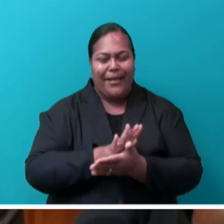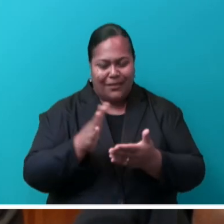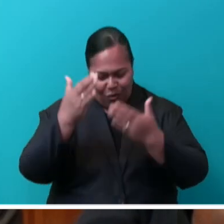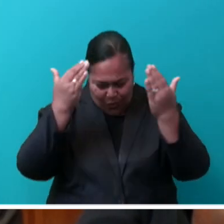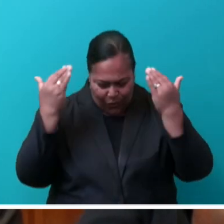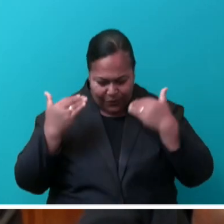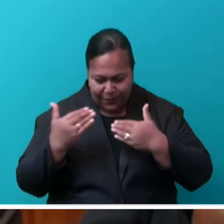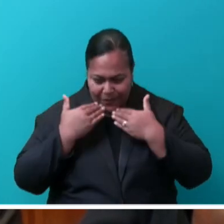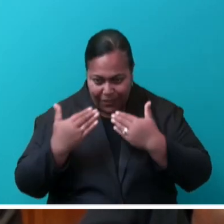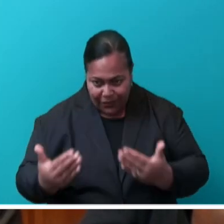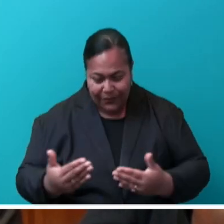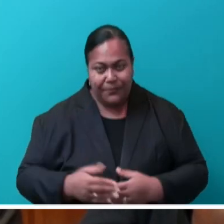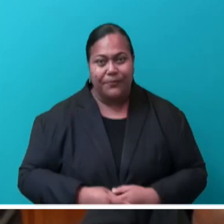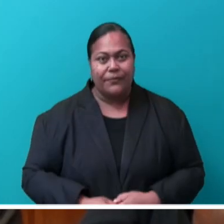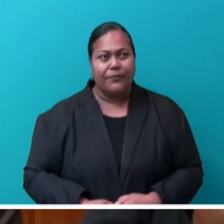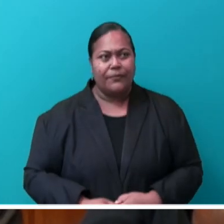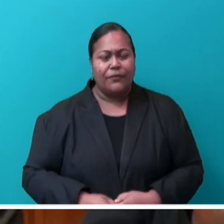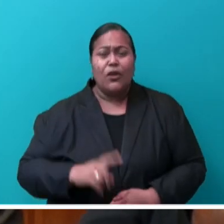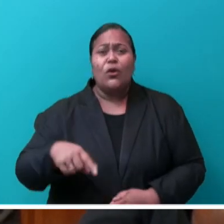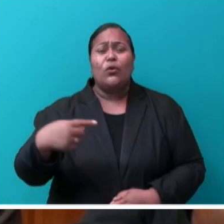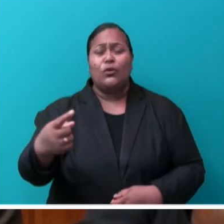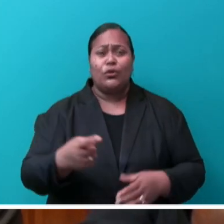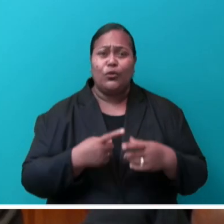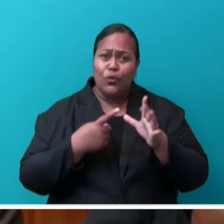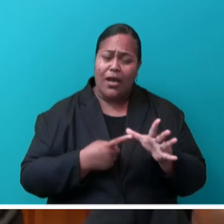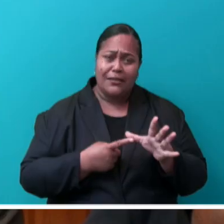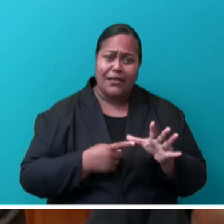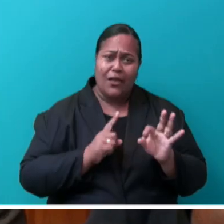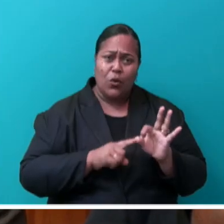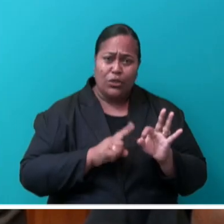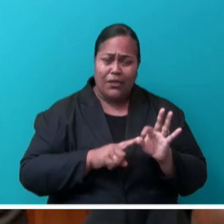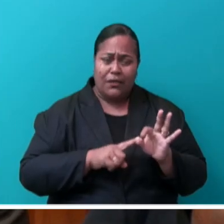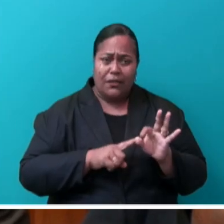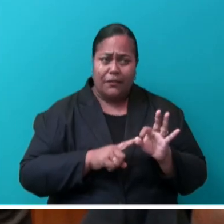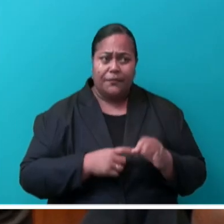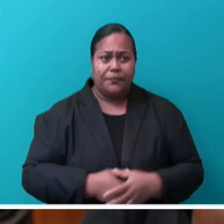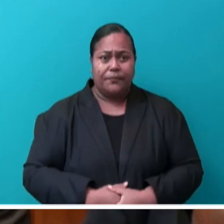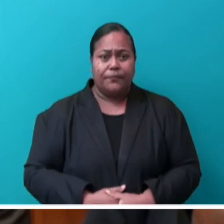And to continue answering the Honourable Correl's question, Honourable Speaker,